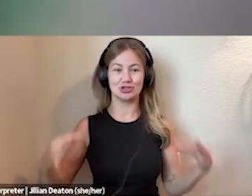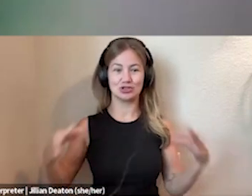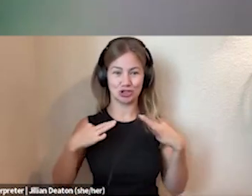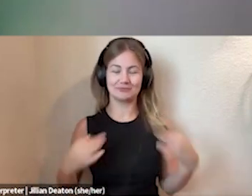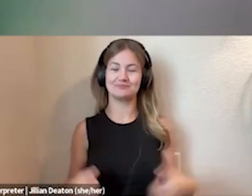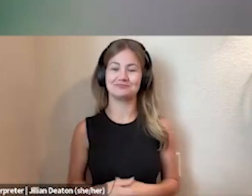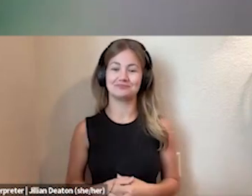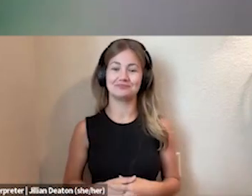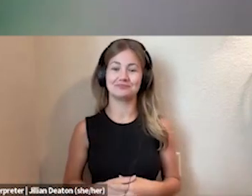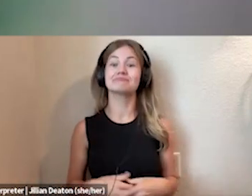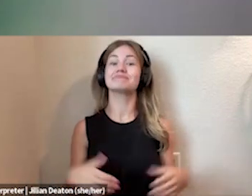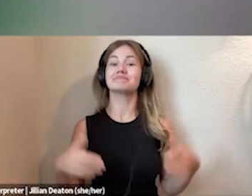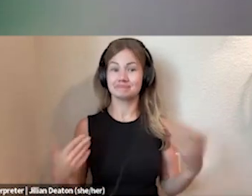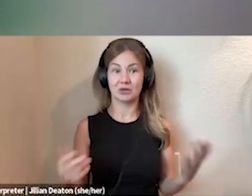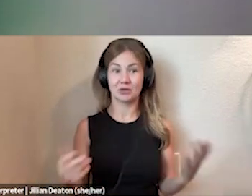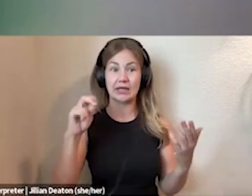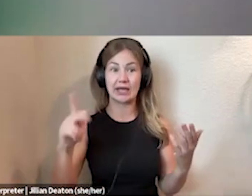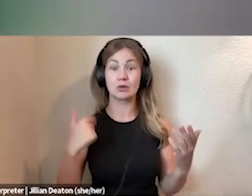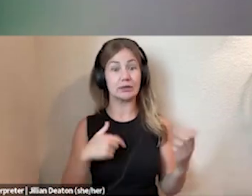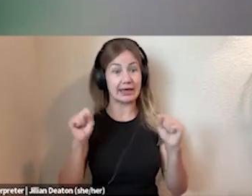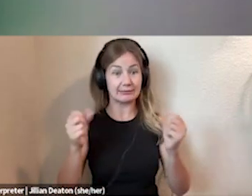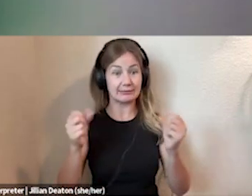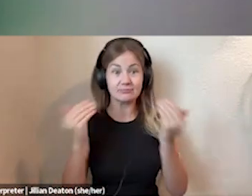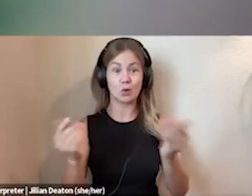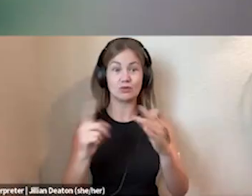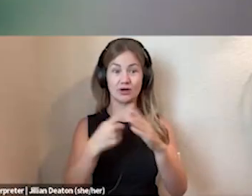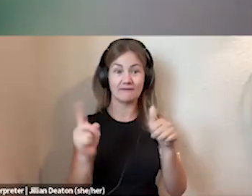We can go to the first slide.